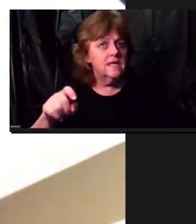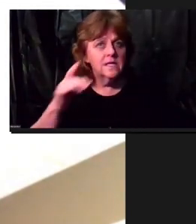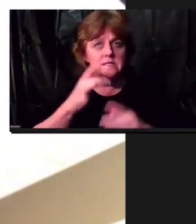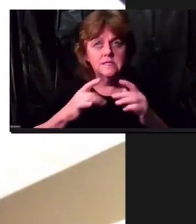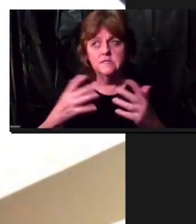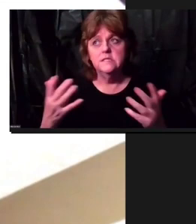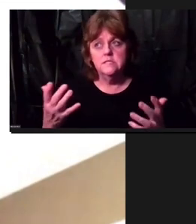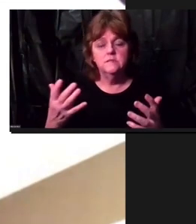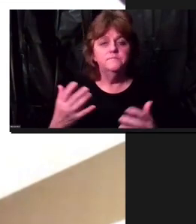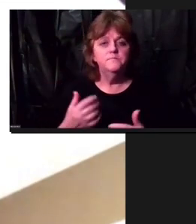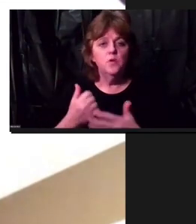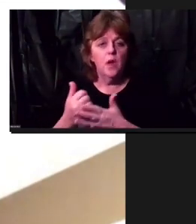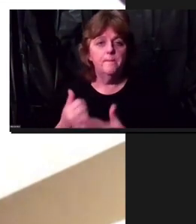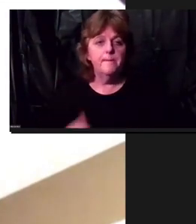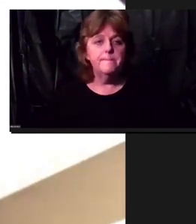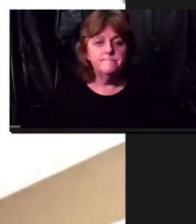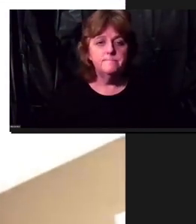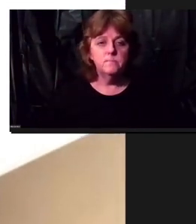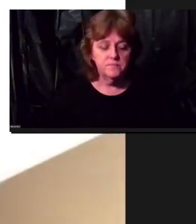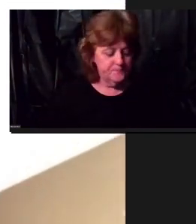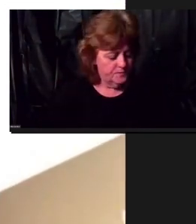for.